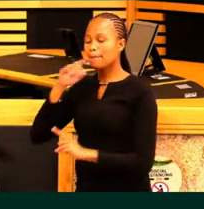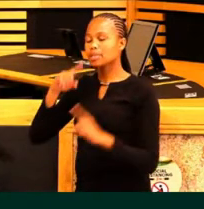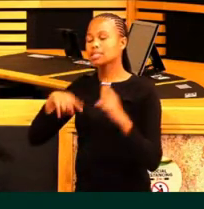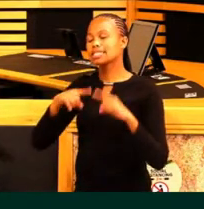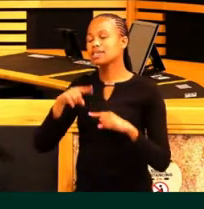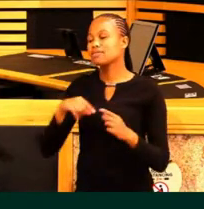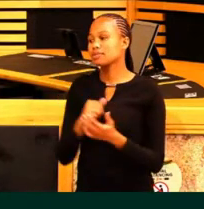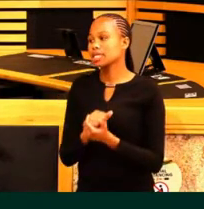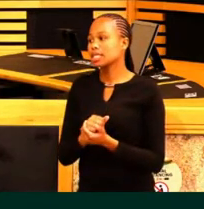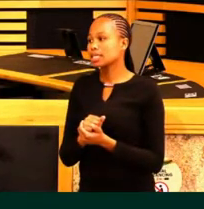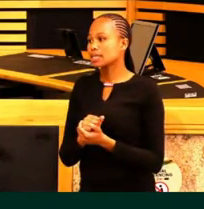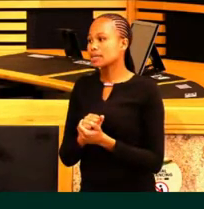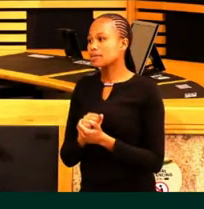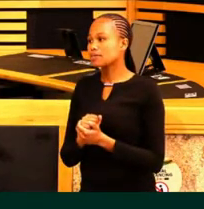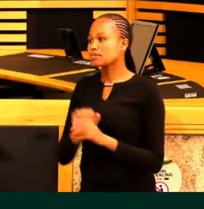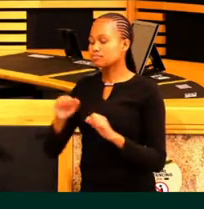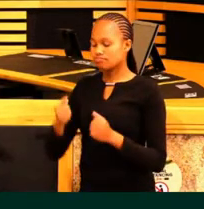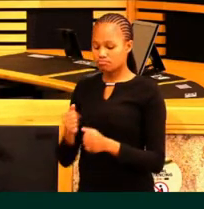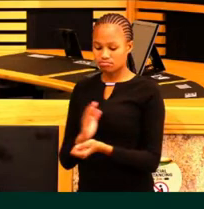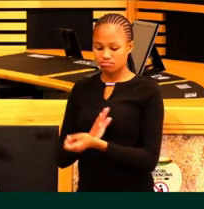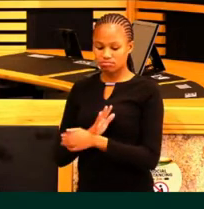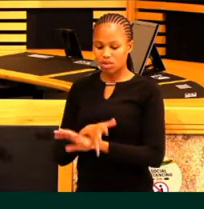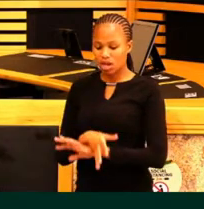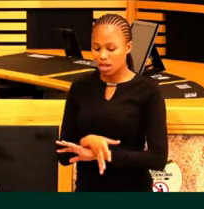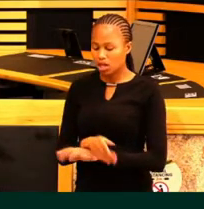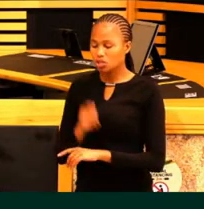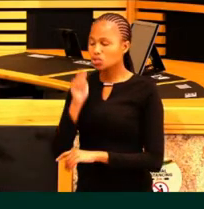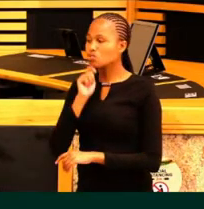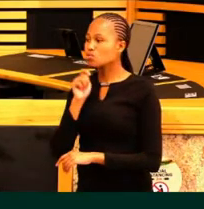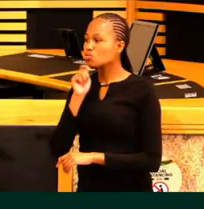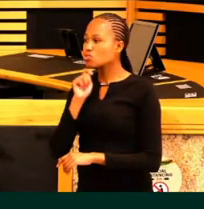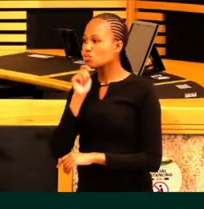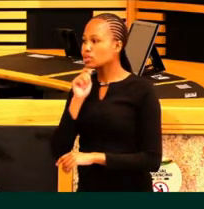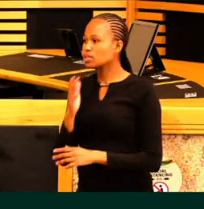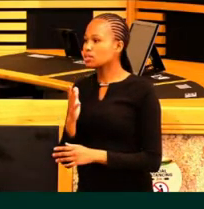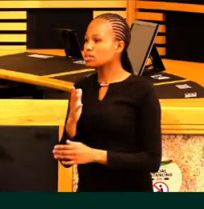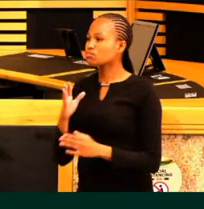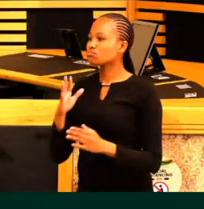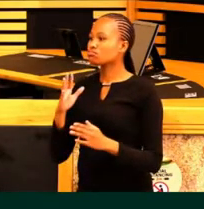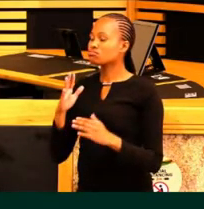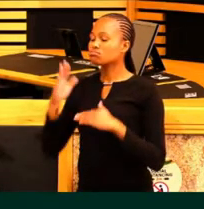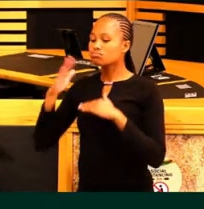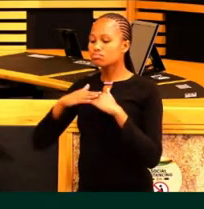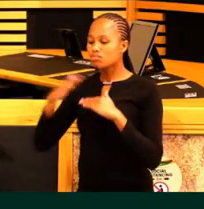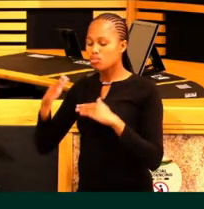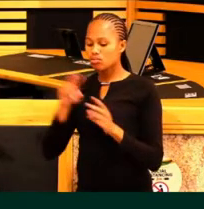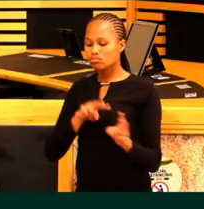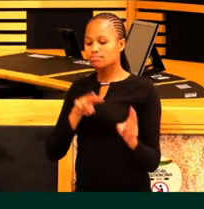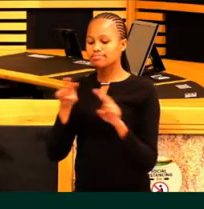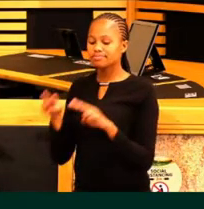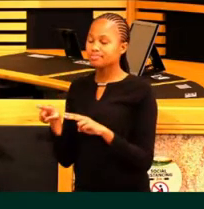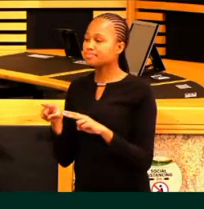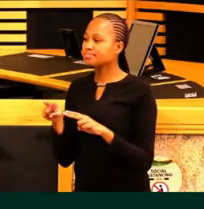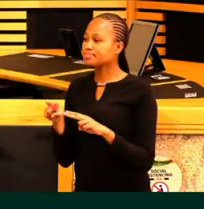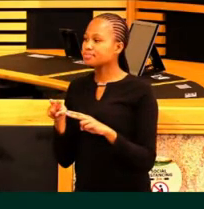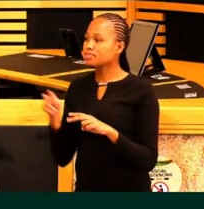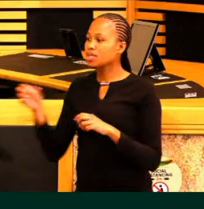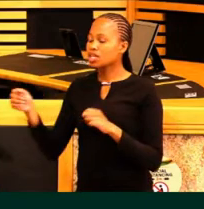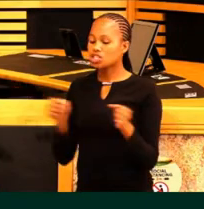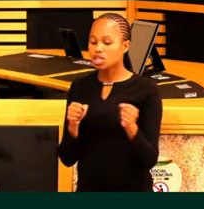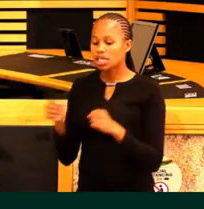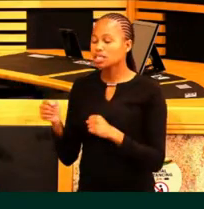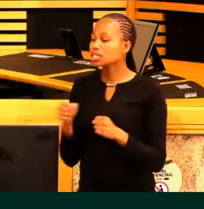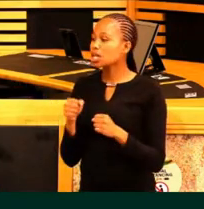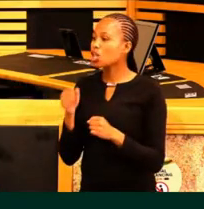it encompasses agricultural usage residential and mostly overlooked is the recreational youth